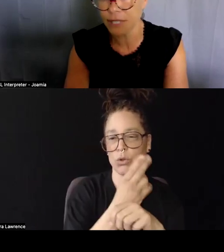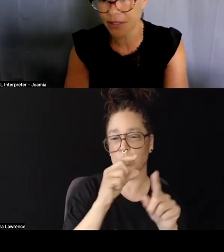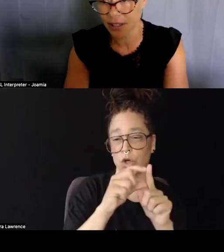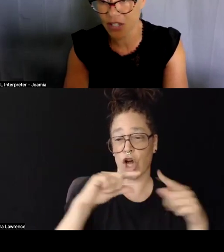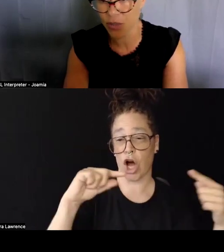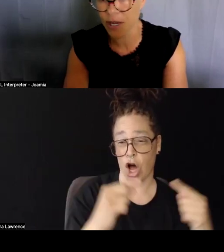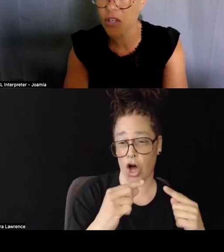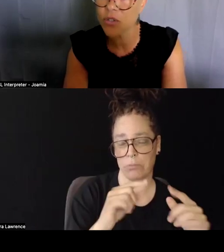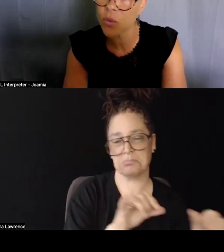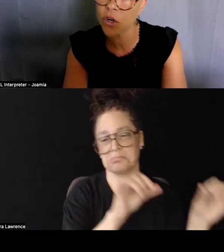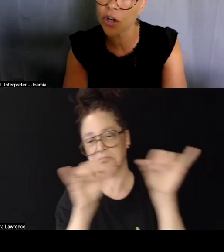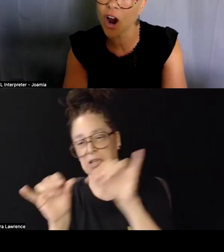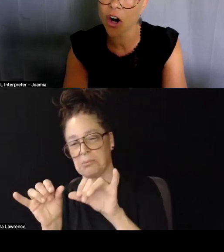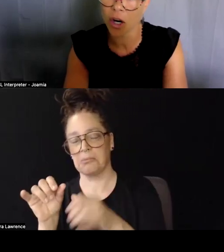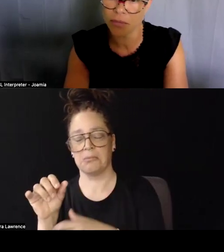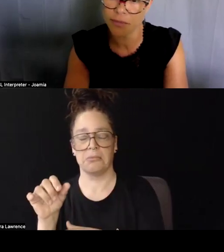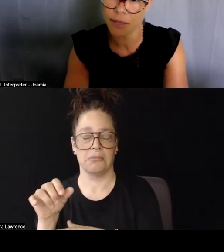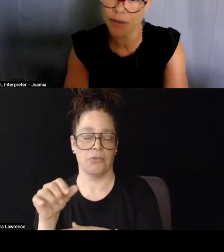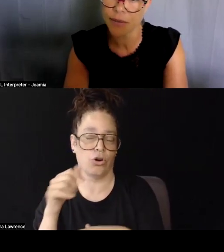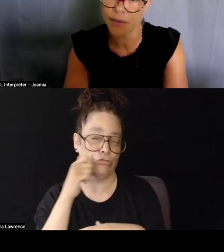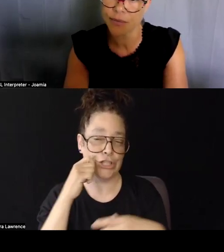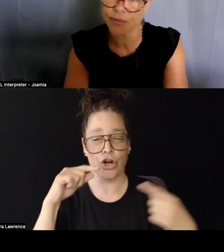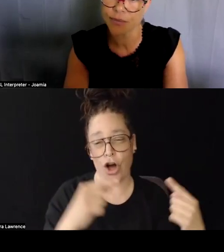harm in the classroom. And I use the word harm,